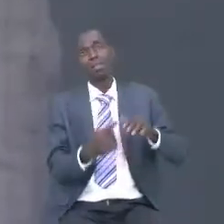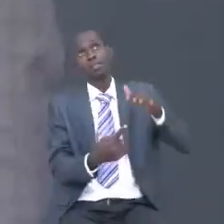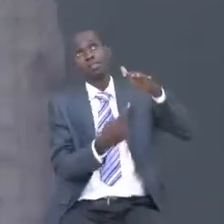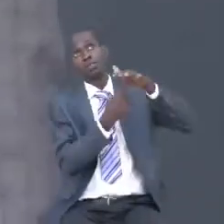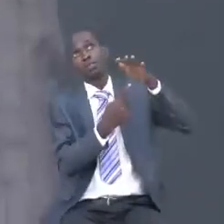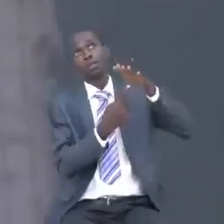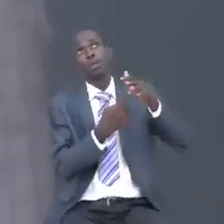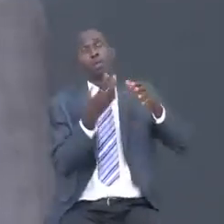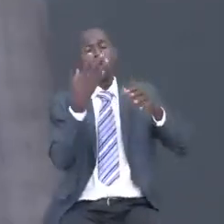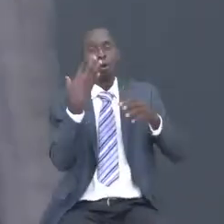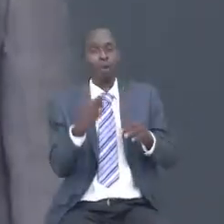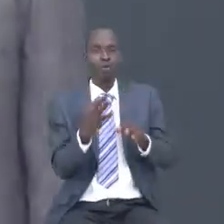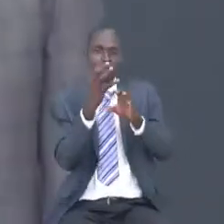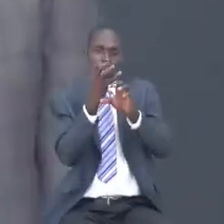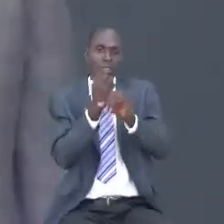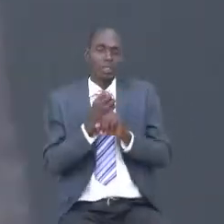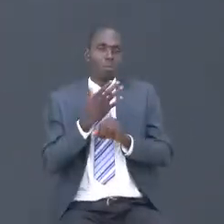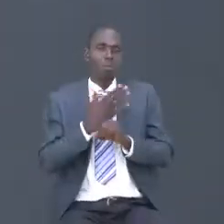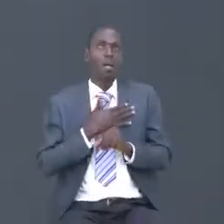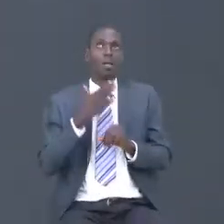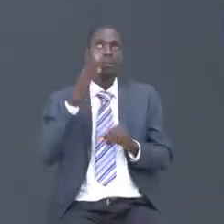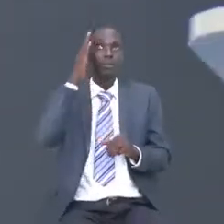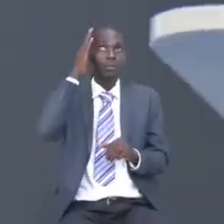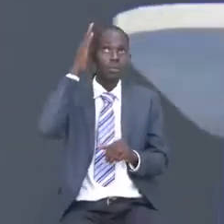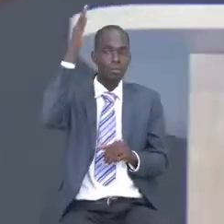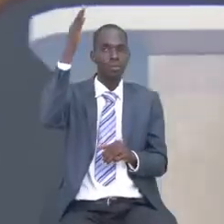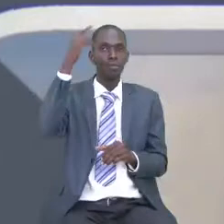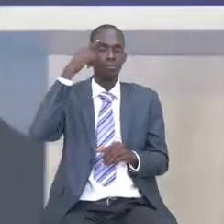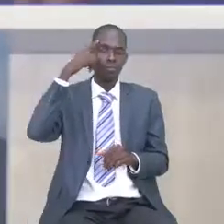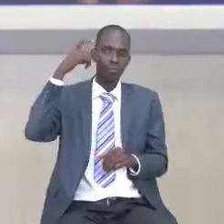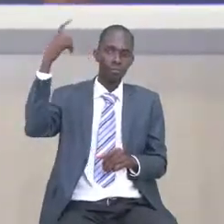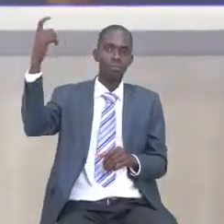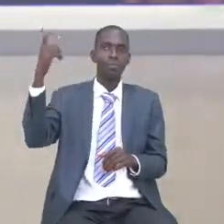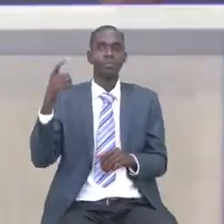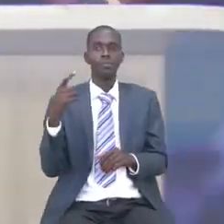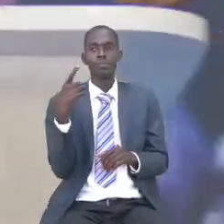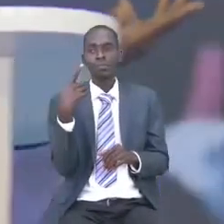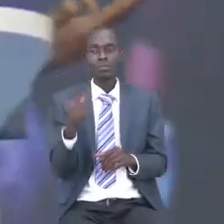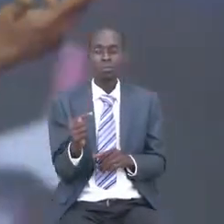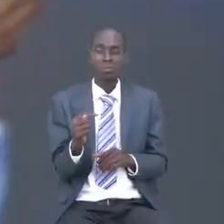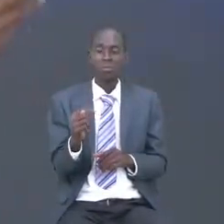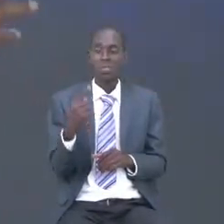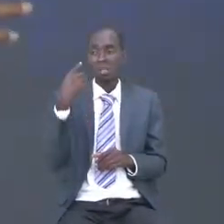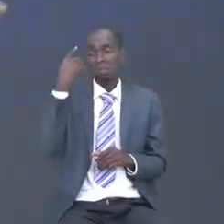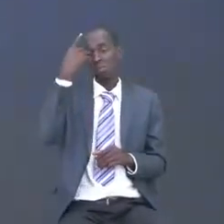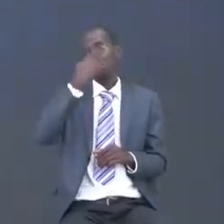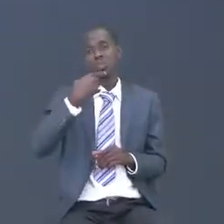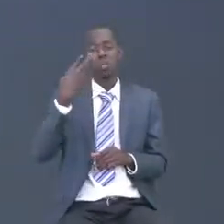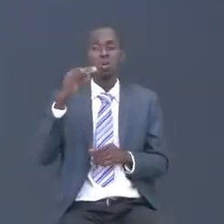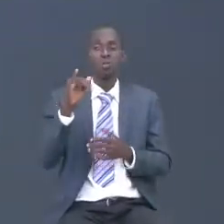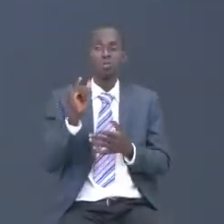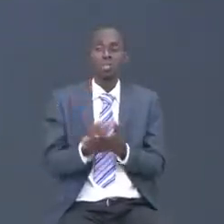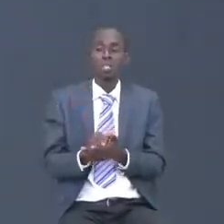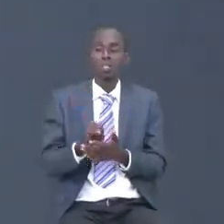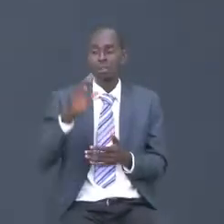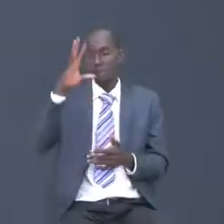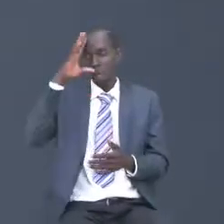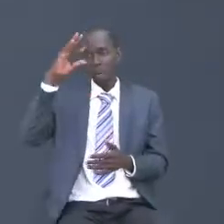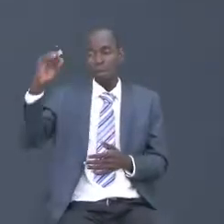fulfillment of my dream? The face of Potiphar's wife will be